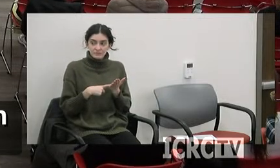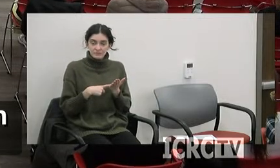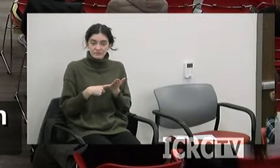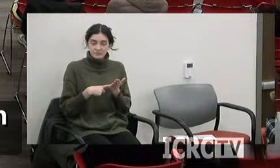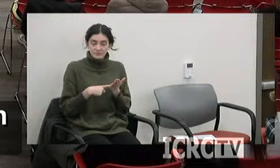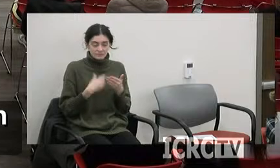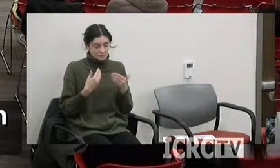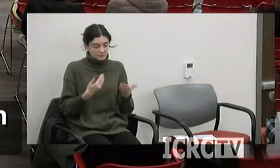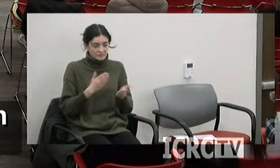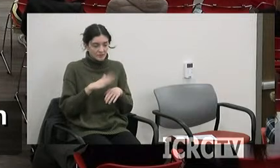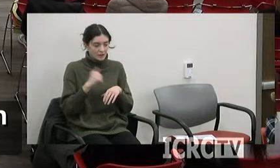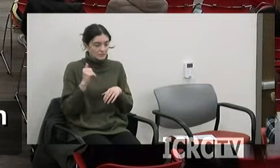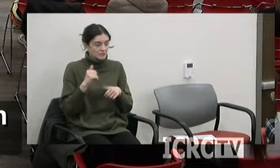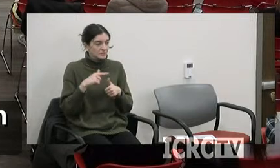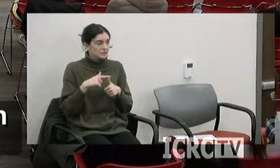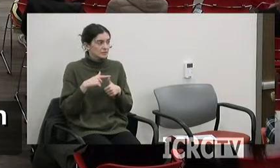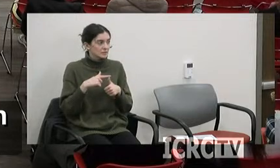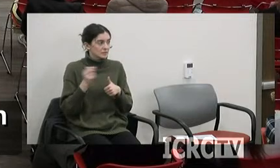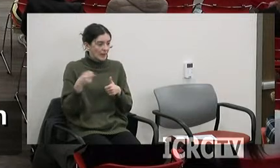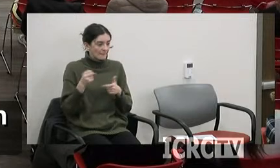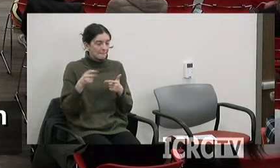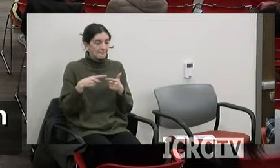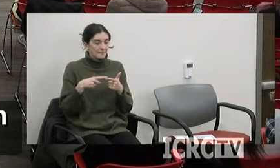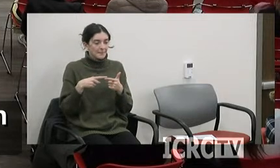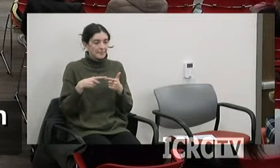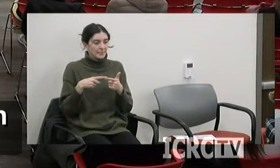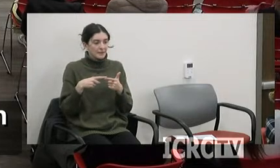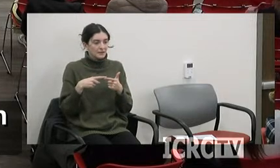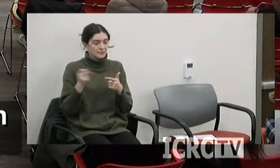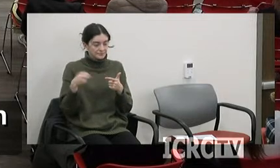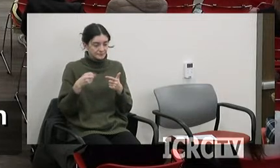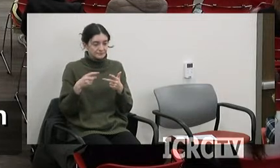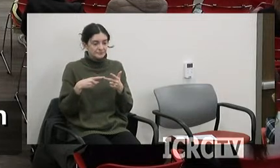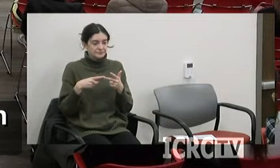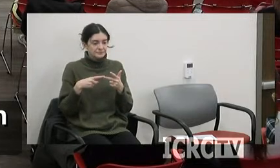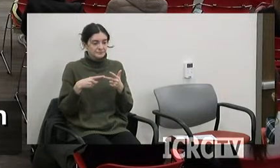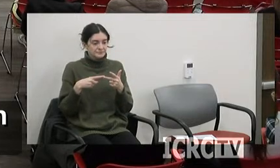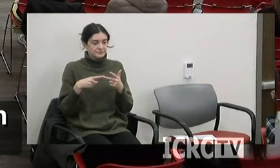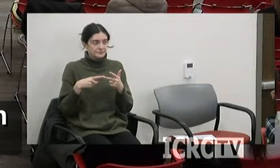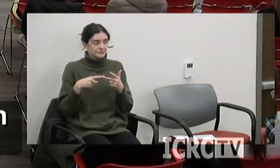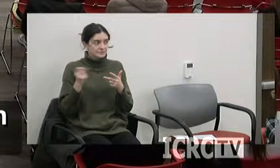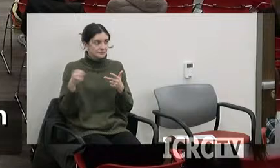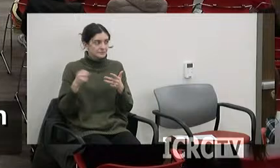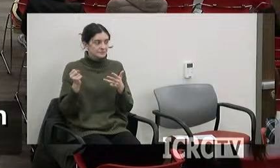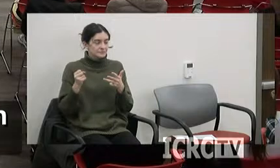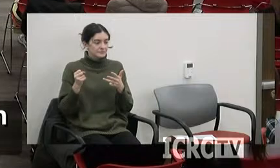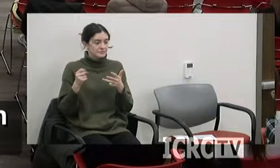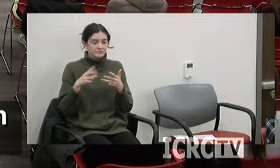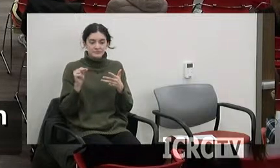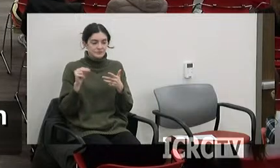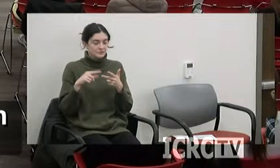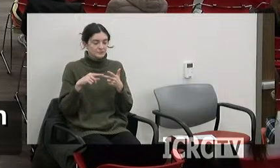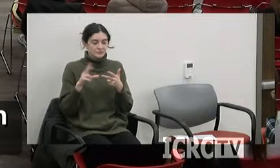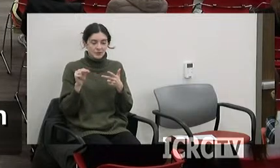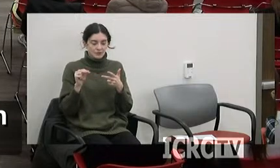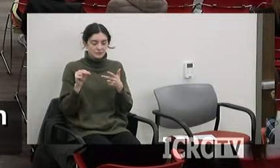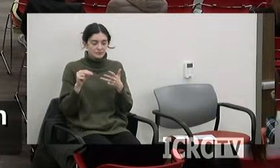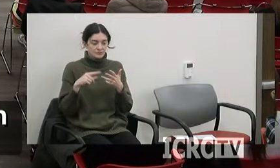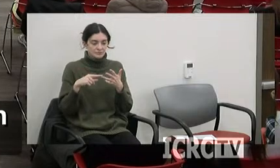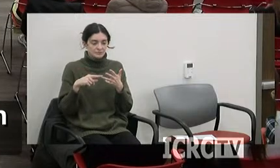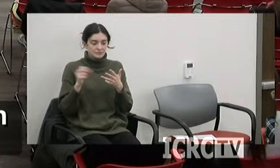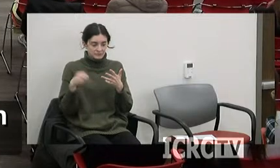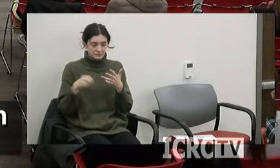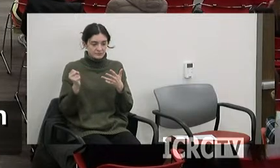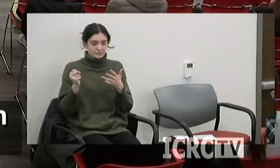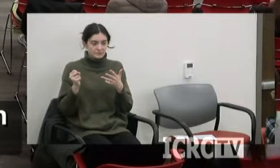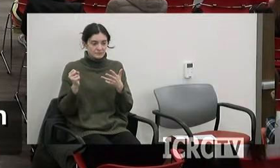Call the roll. Mrs. Mason? Yes. Mr. Combs? Yes. Mrs. Nolan? No. Mrs. Chestnut?